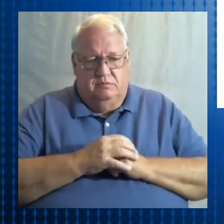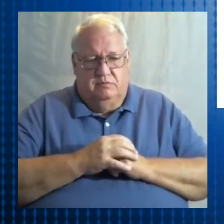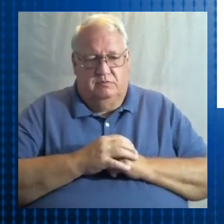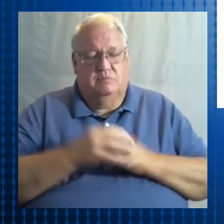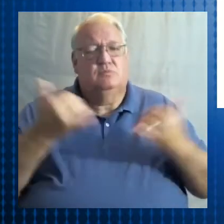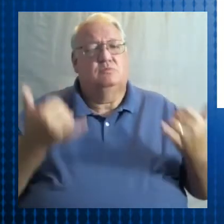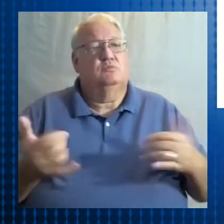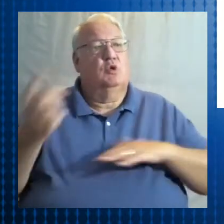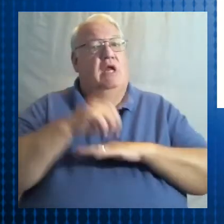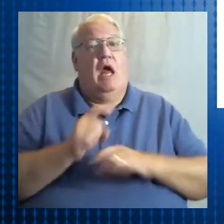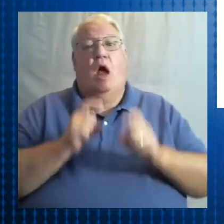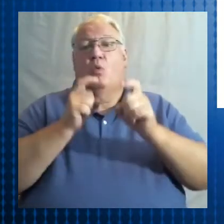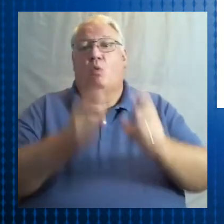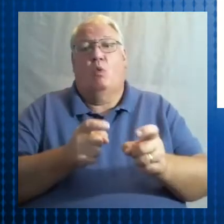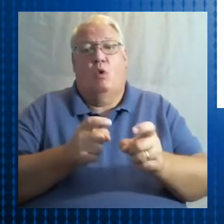Today's award